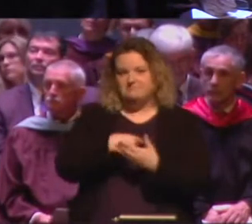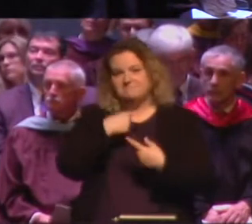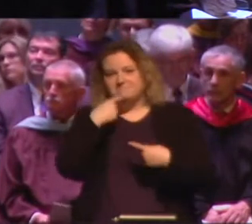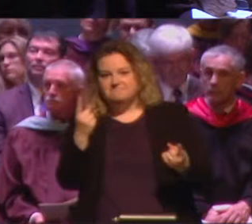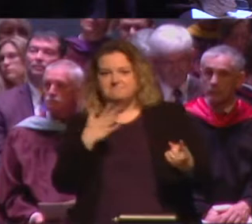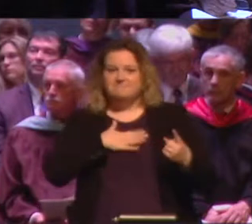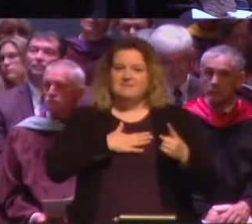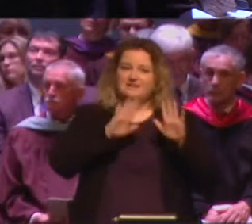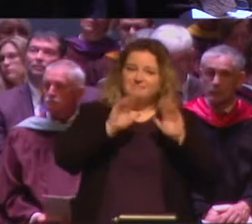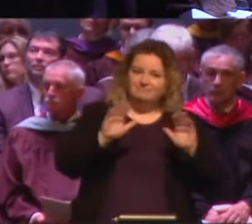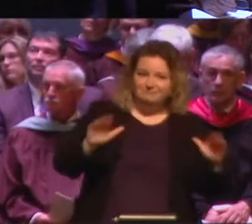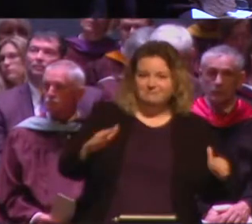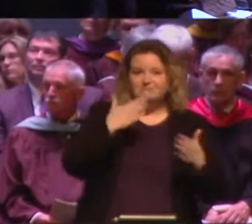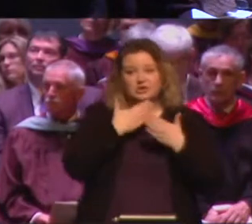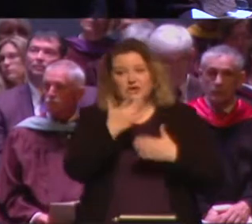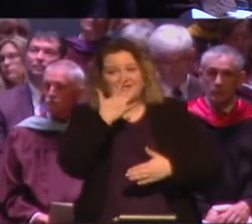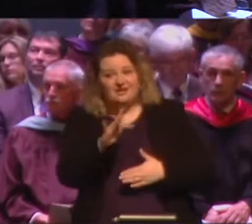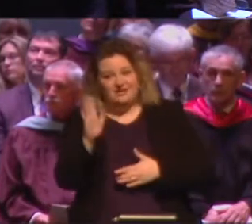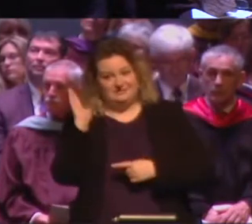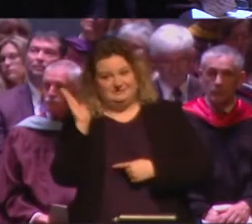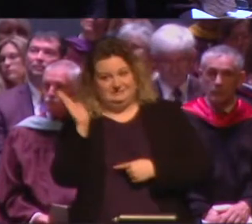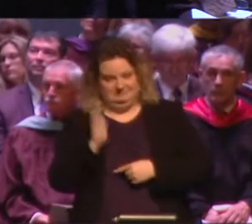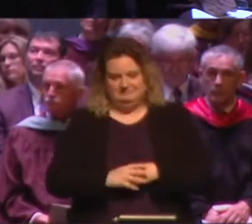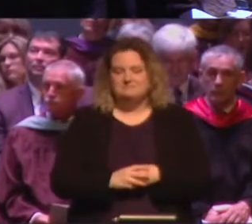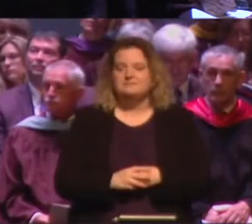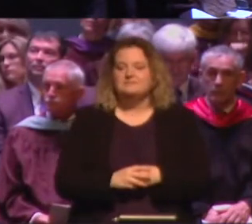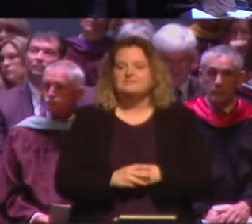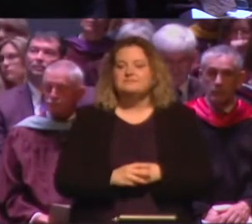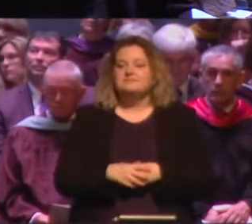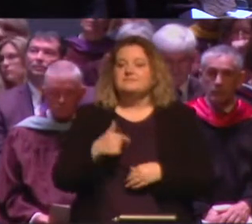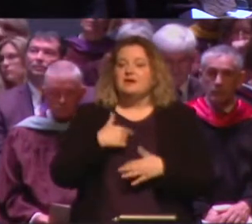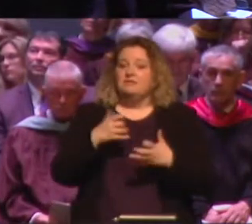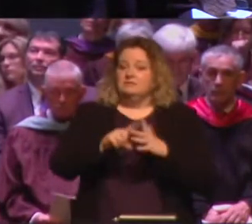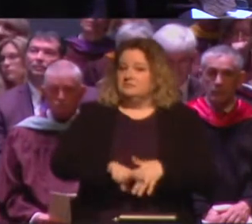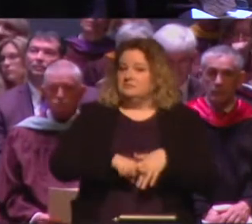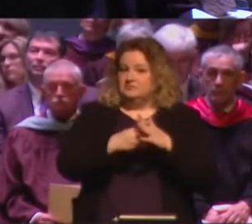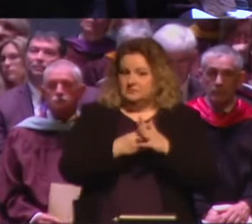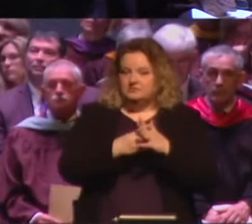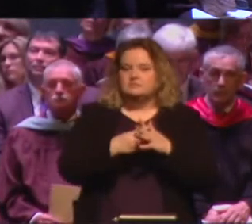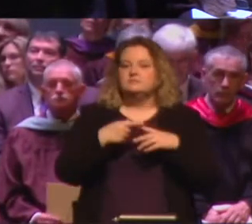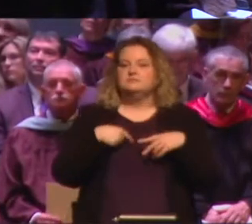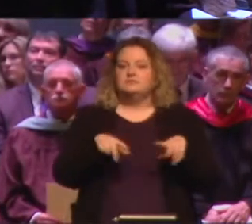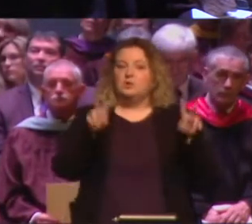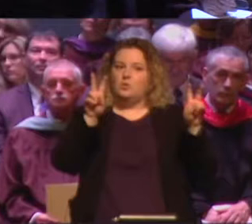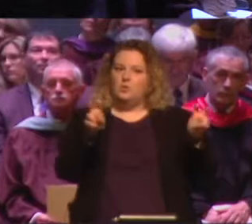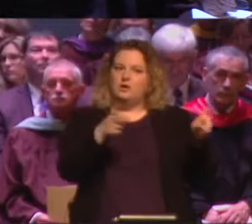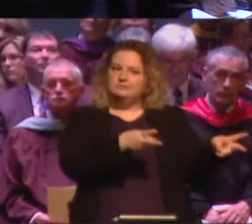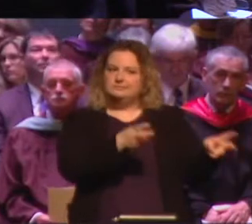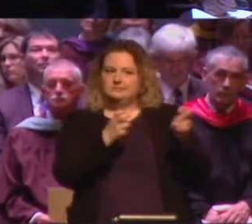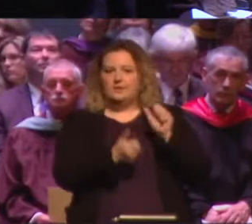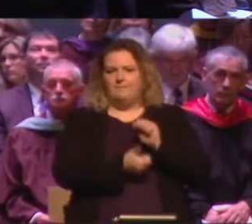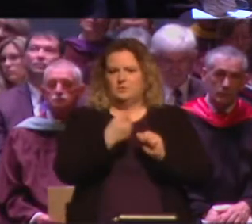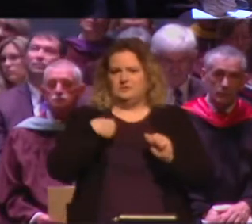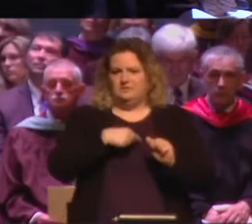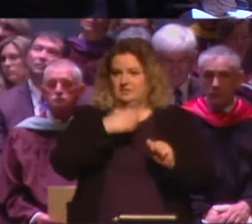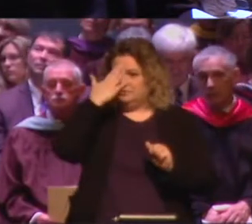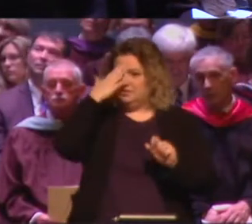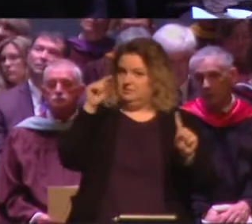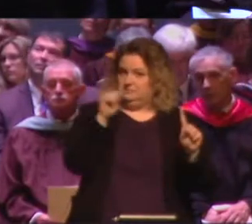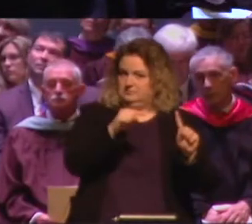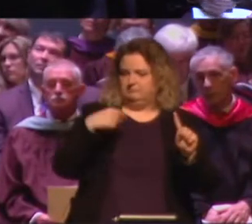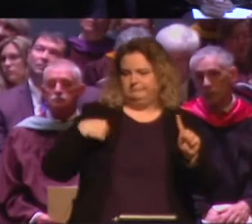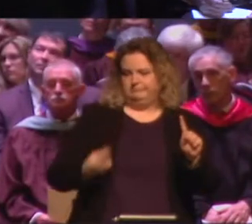luck speech to you all. I would like to begin by quoting someone most of us have known since we were very